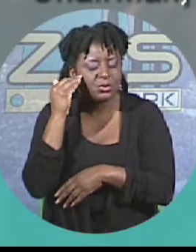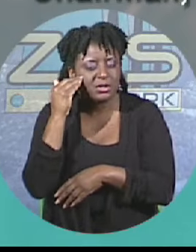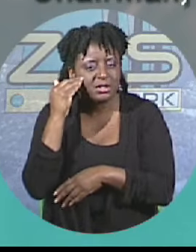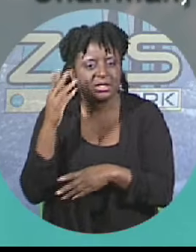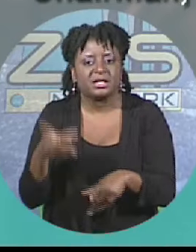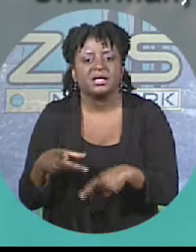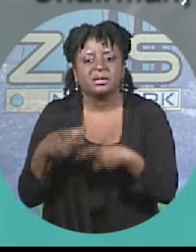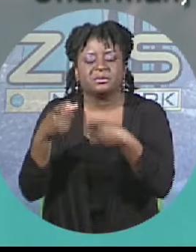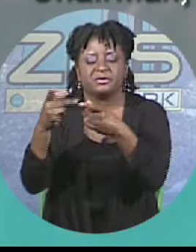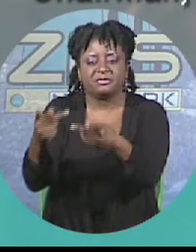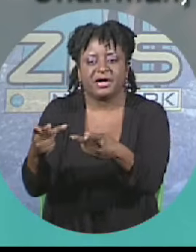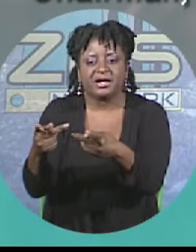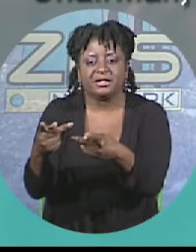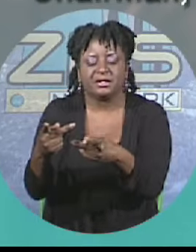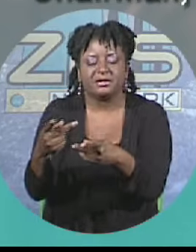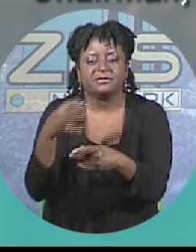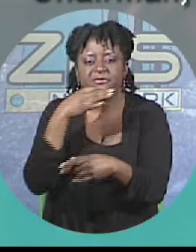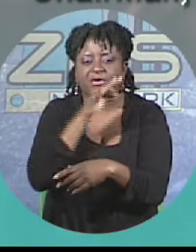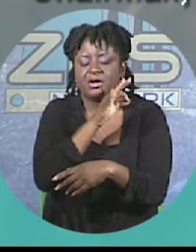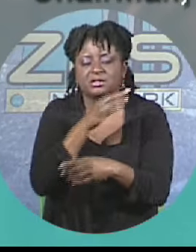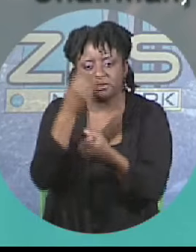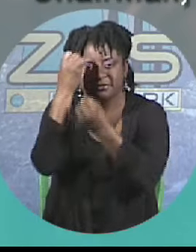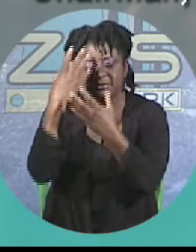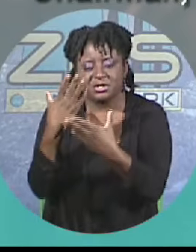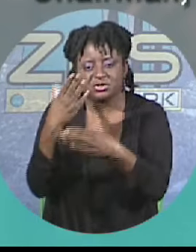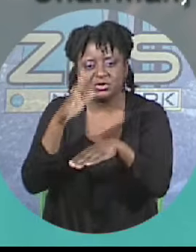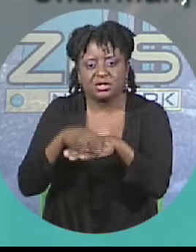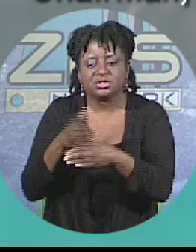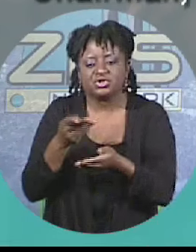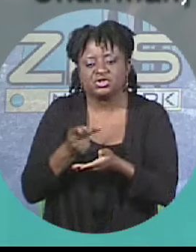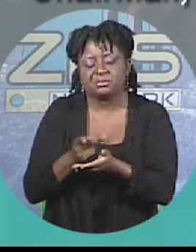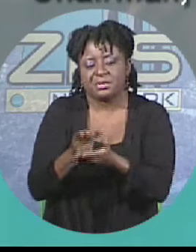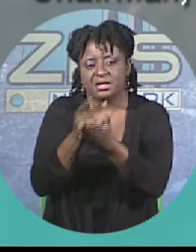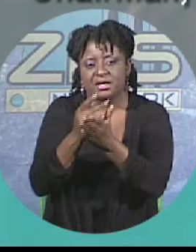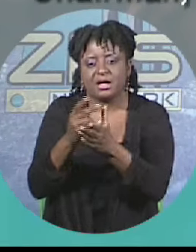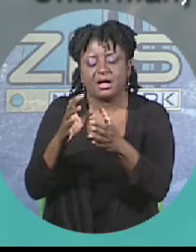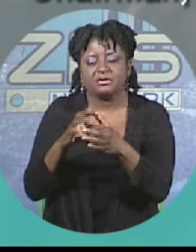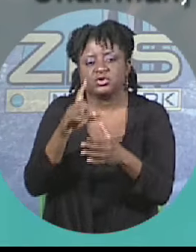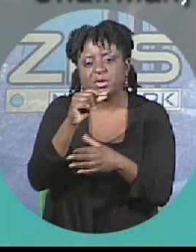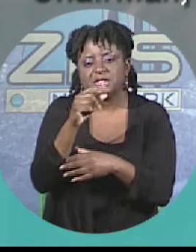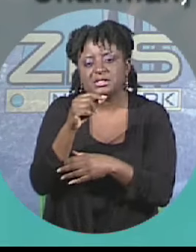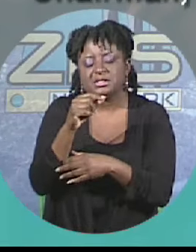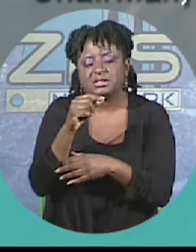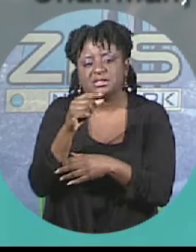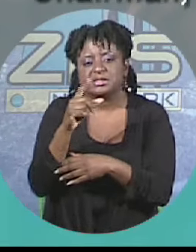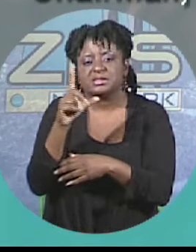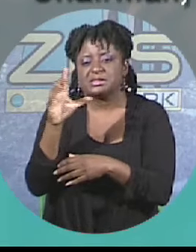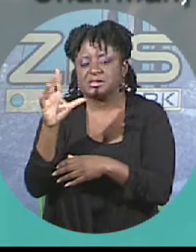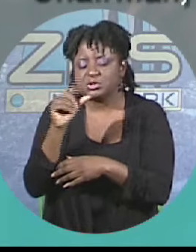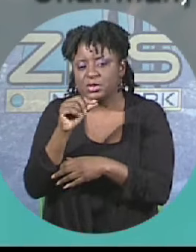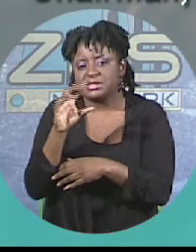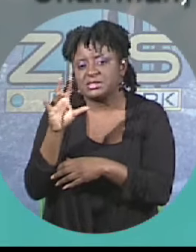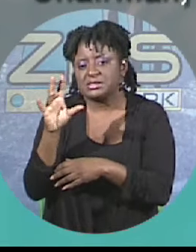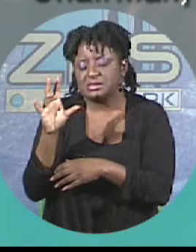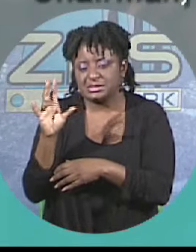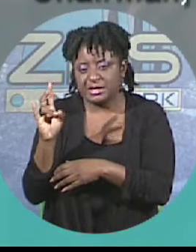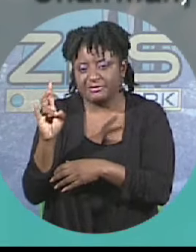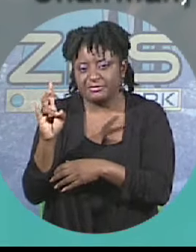Whirlpool Corporation on the shipment of 27 commercial washing machines. He declared net assets of a